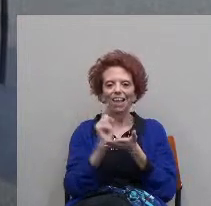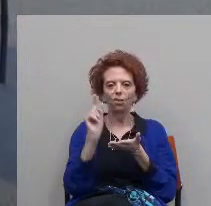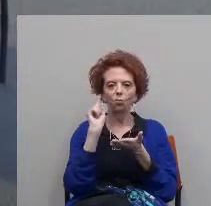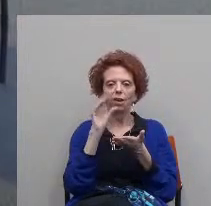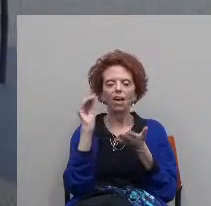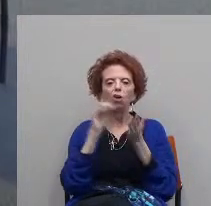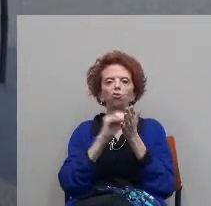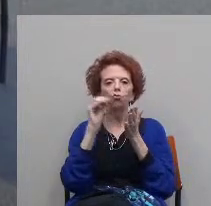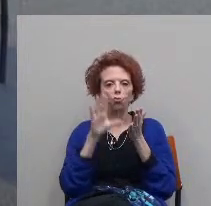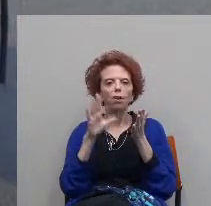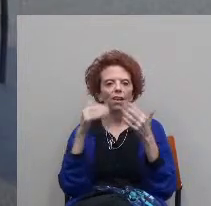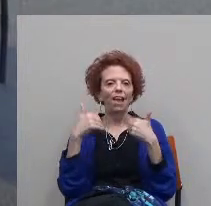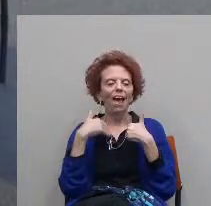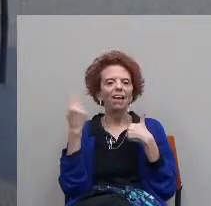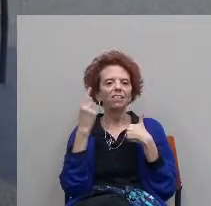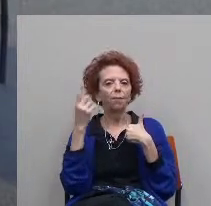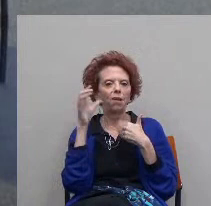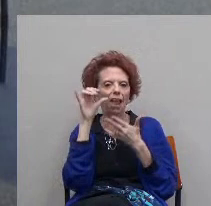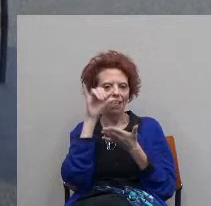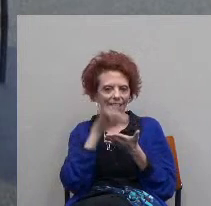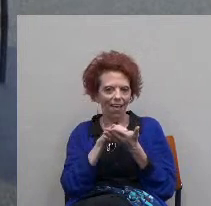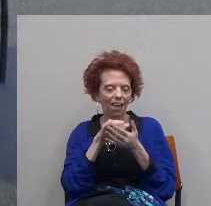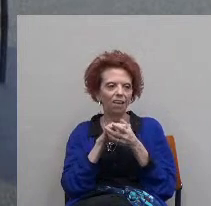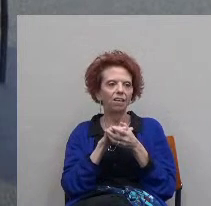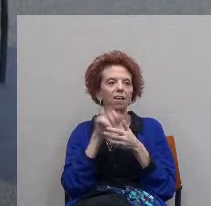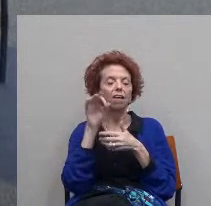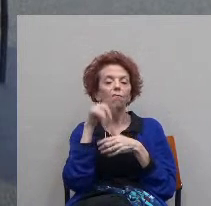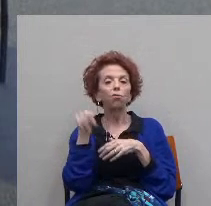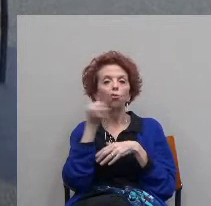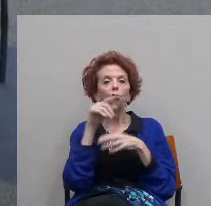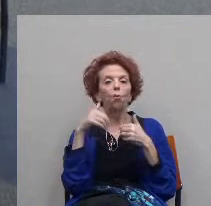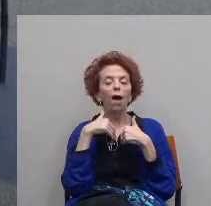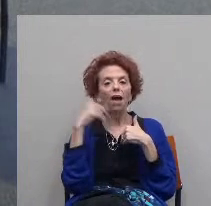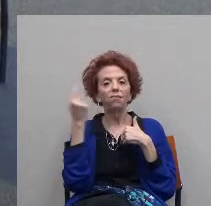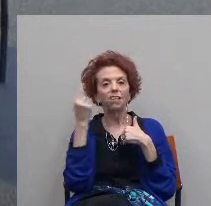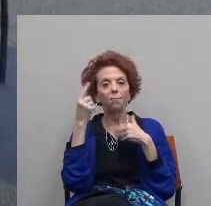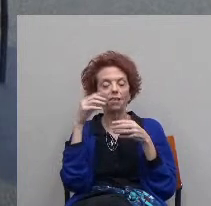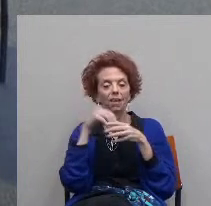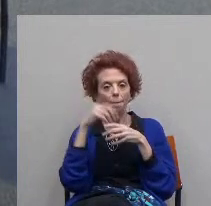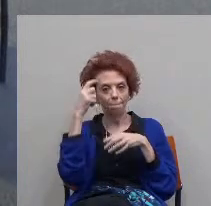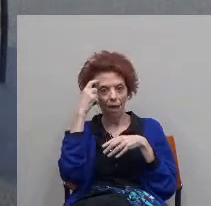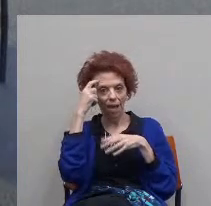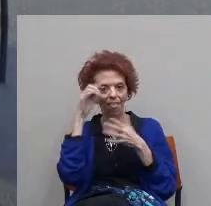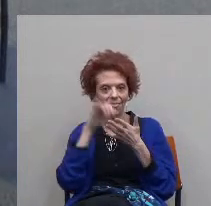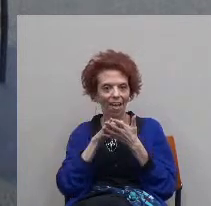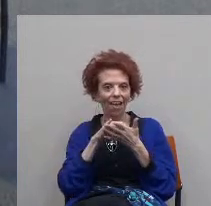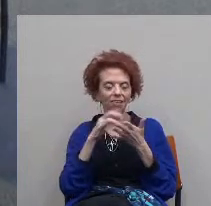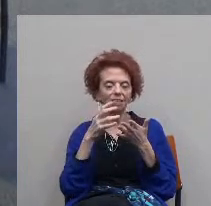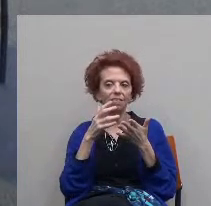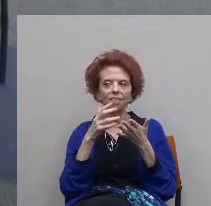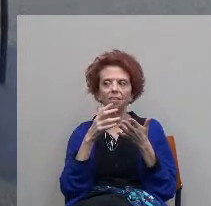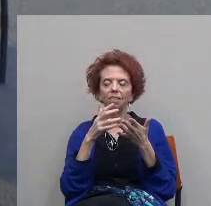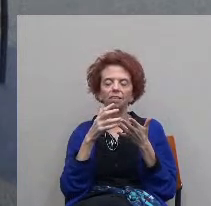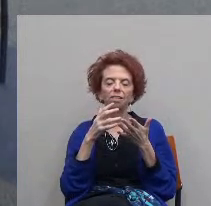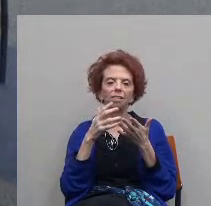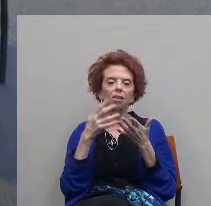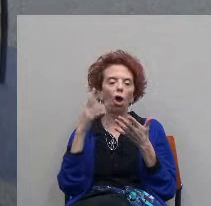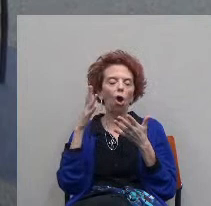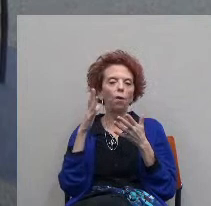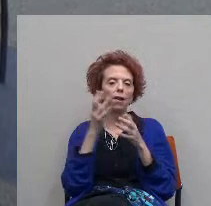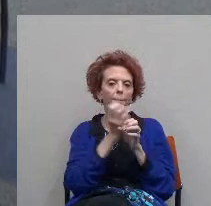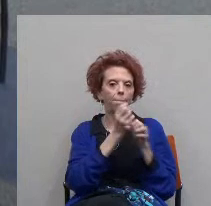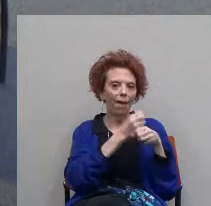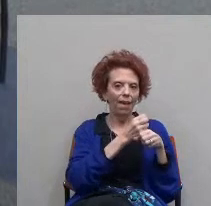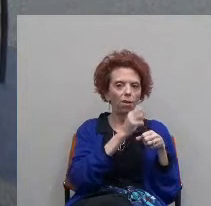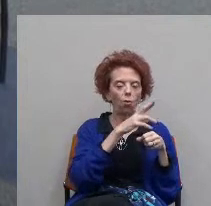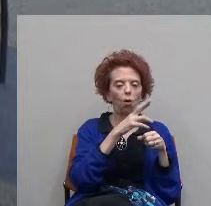it's something along those lines, but I was just curious, you know, if you guys had something in mind that's off the shelf, or, you know, kind